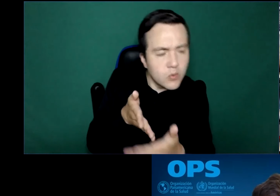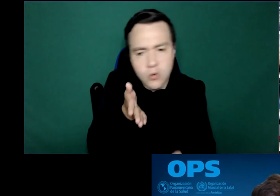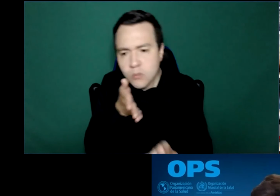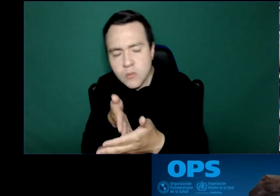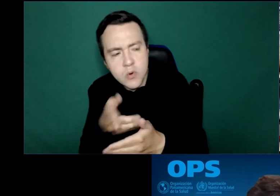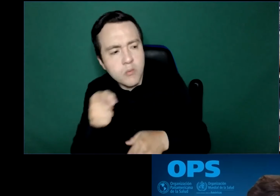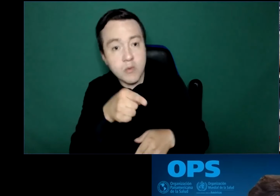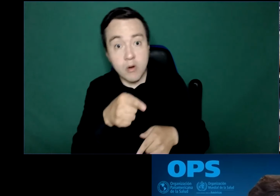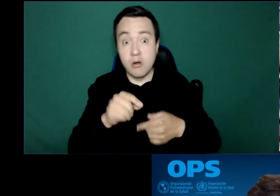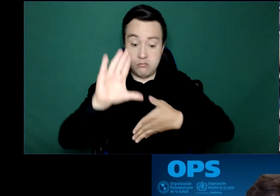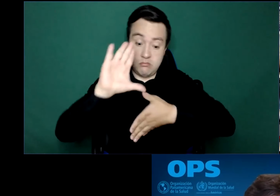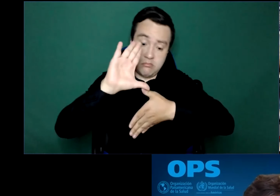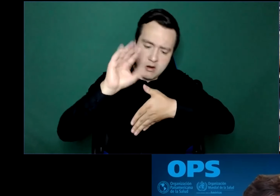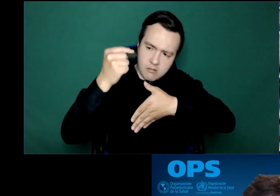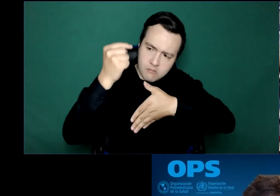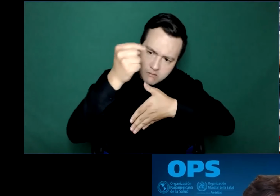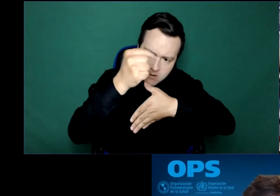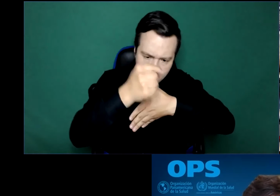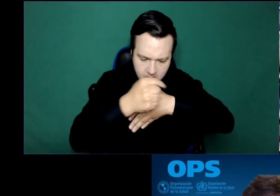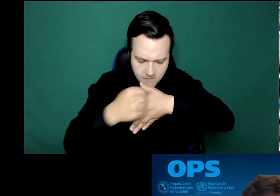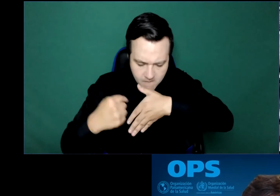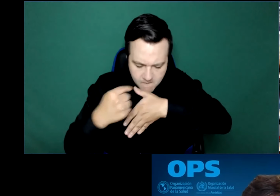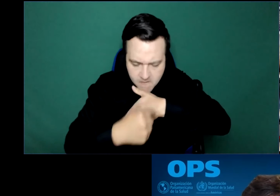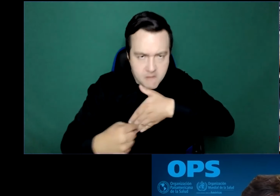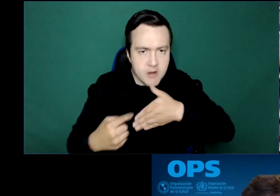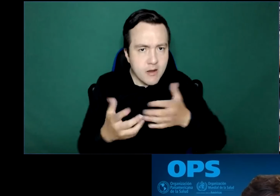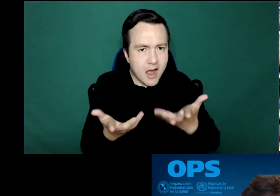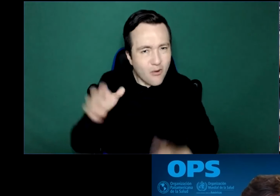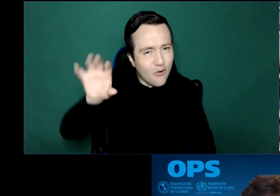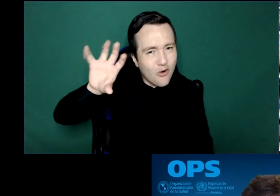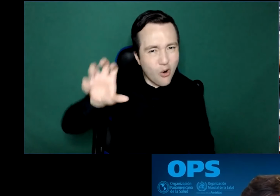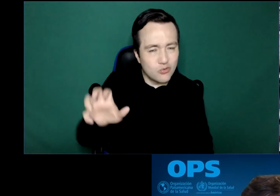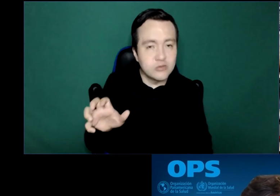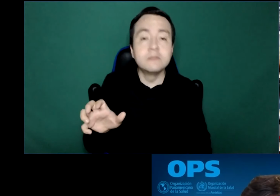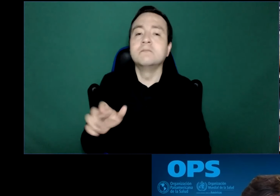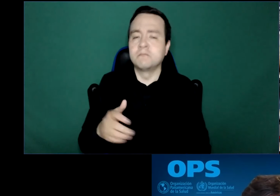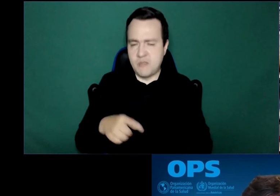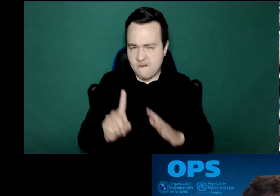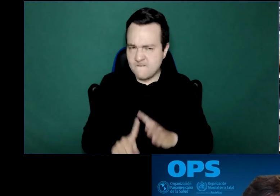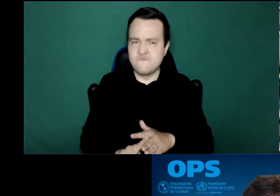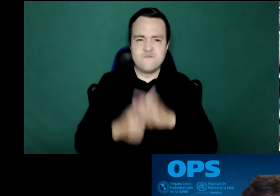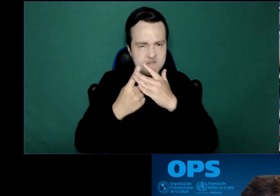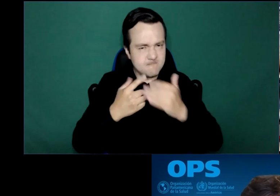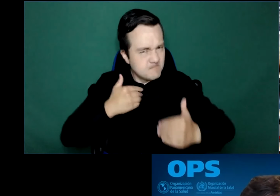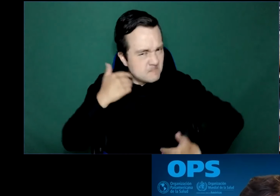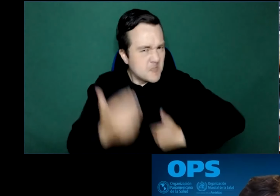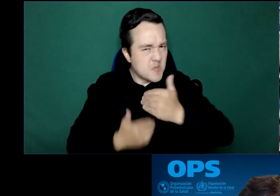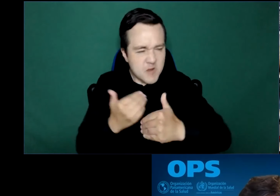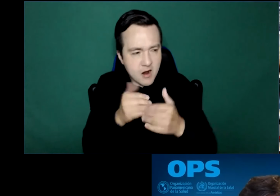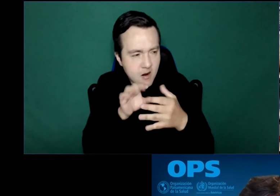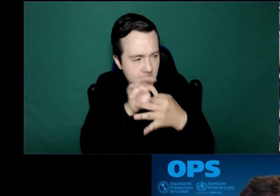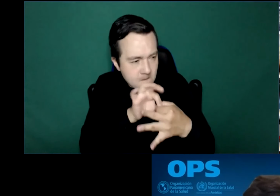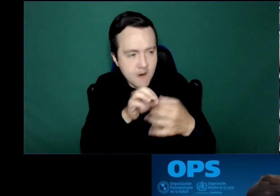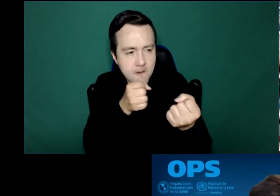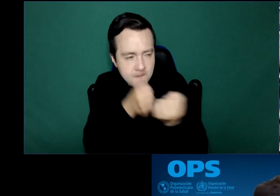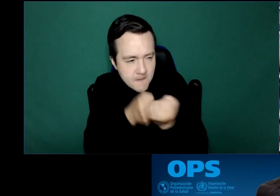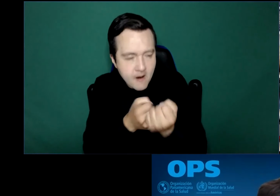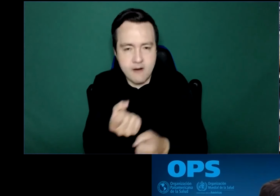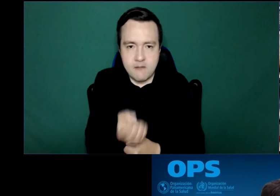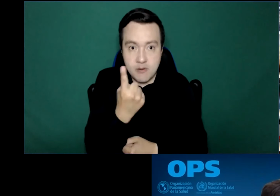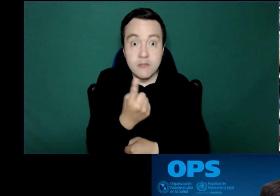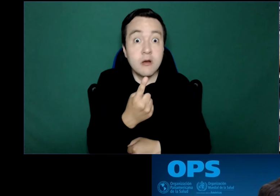and territories throughout time. And we've started to support those countries to have a better understanding of